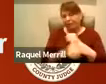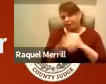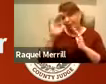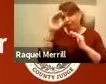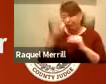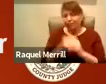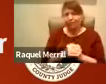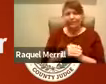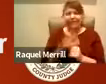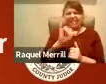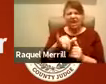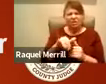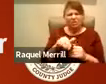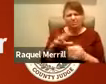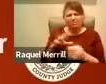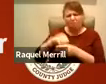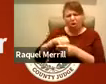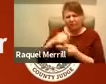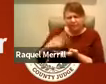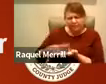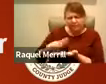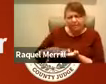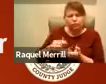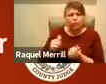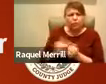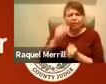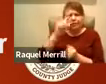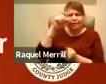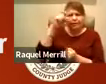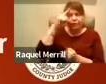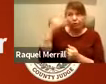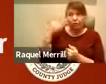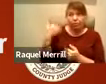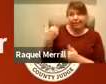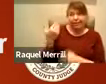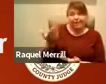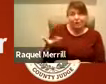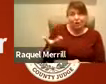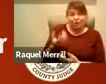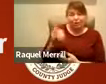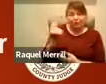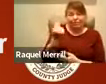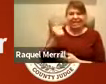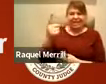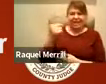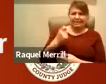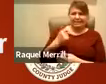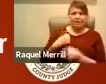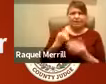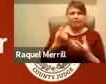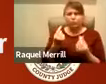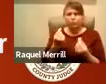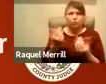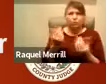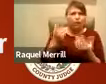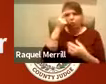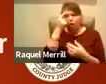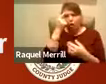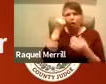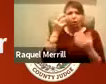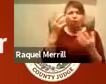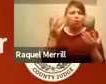was part of the discussions that I had with the governor. He was here Tuesday. He asked me where we were, what I thought, what were